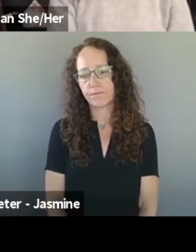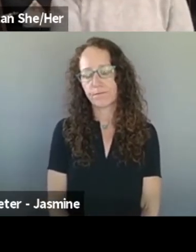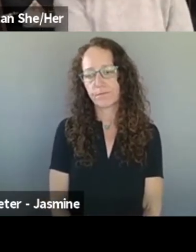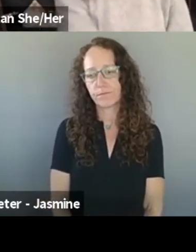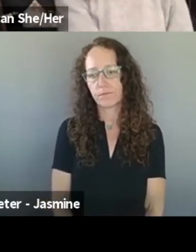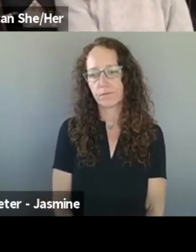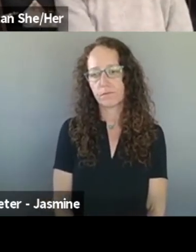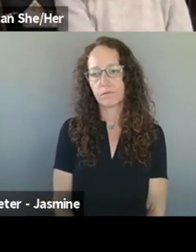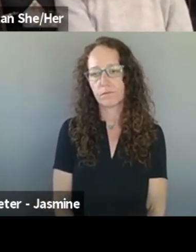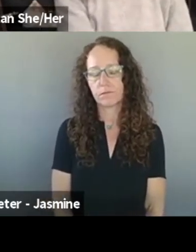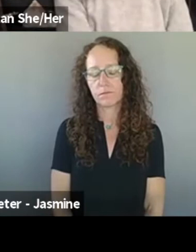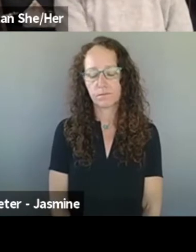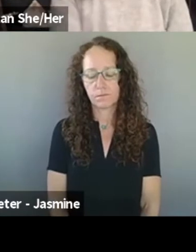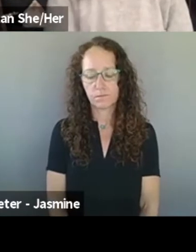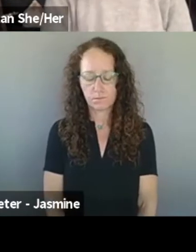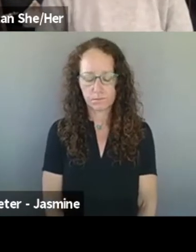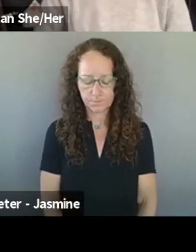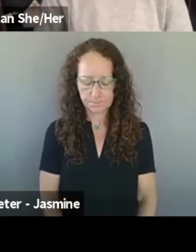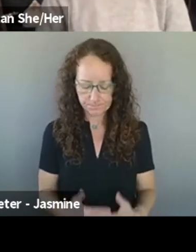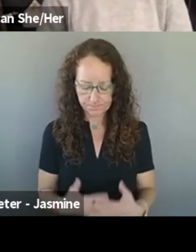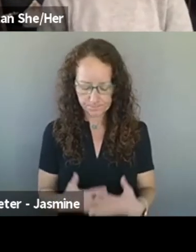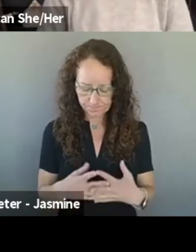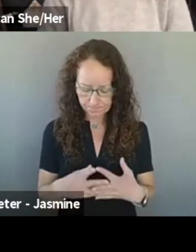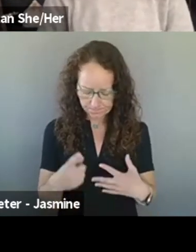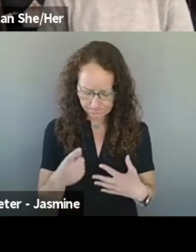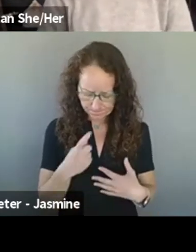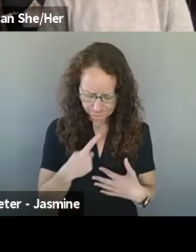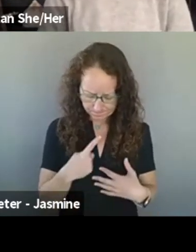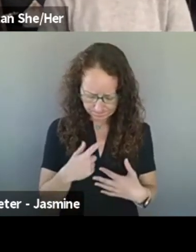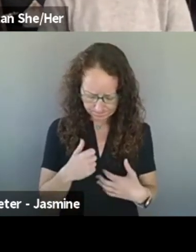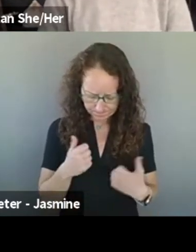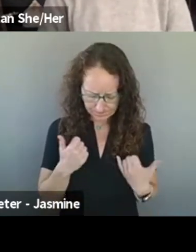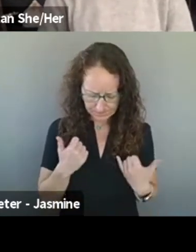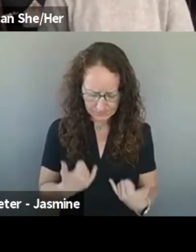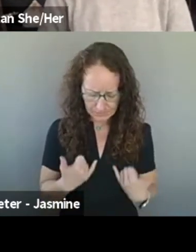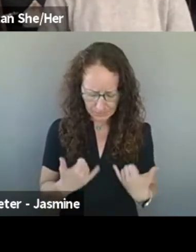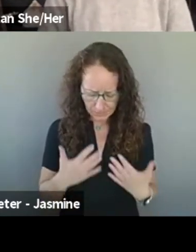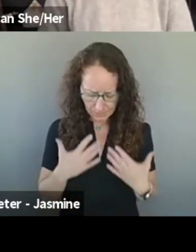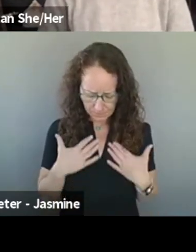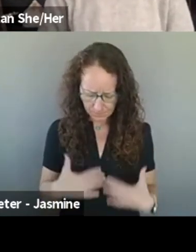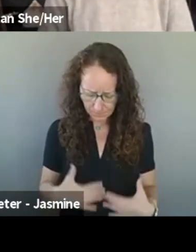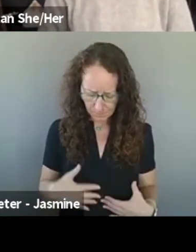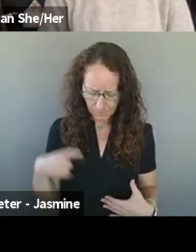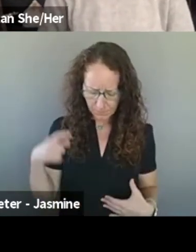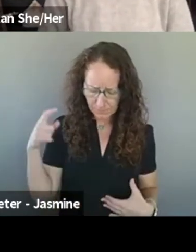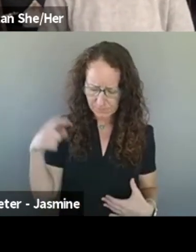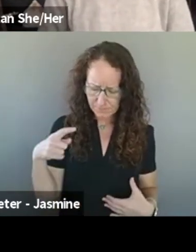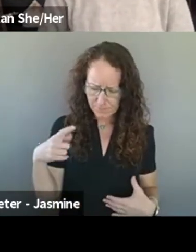Ask your body what it needs now.